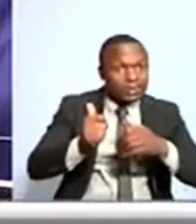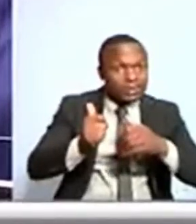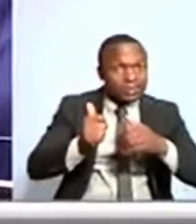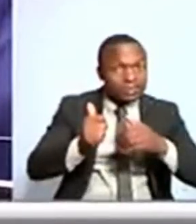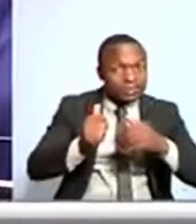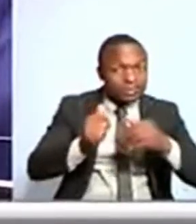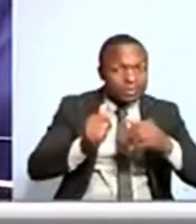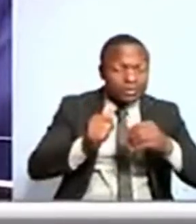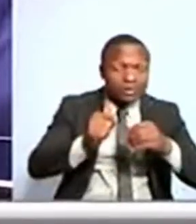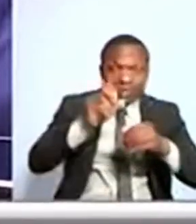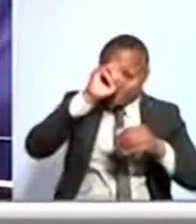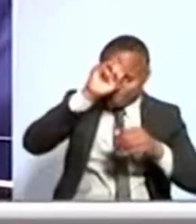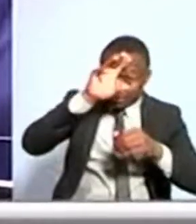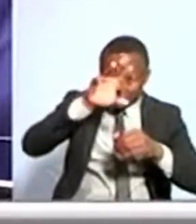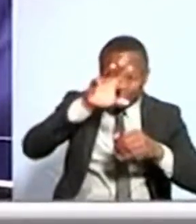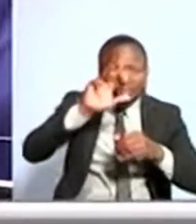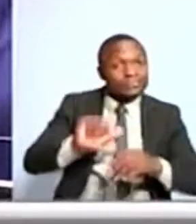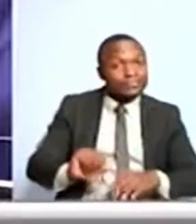in mining,